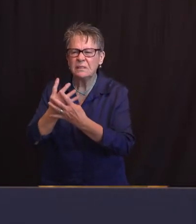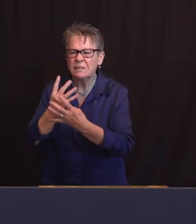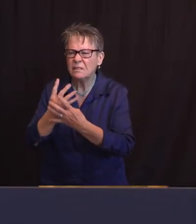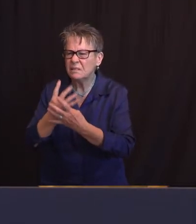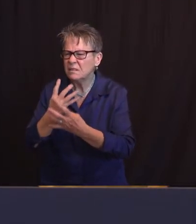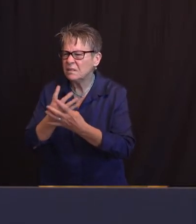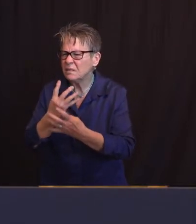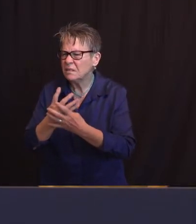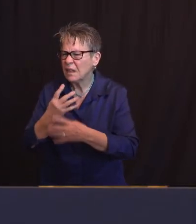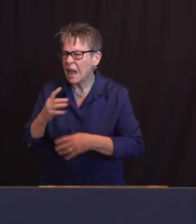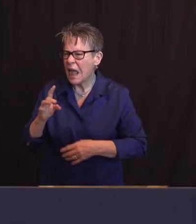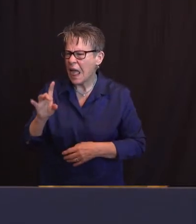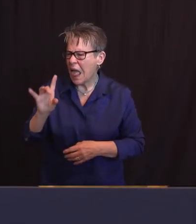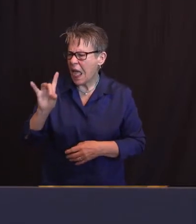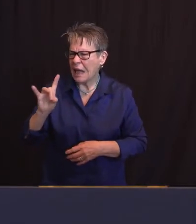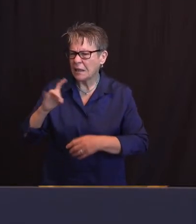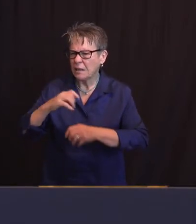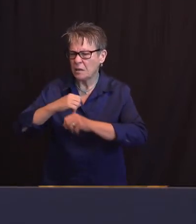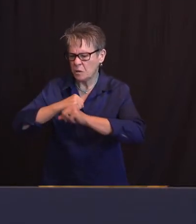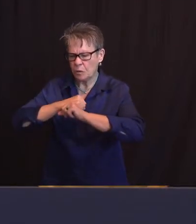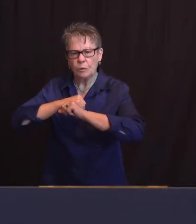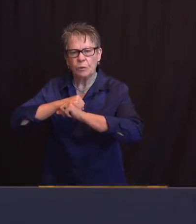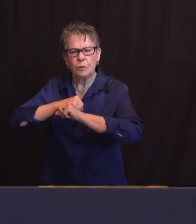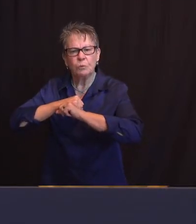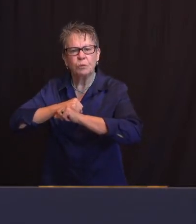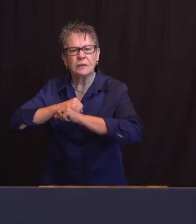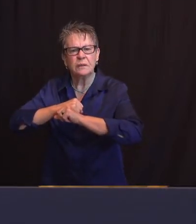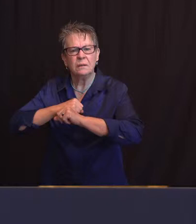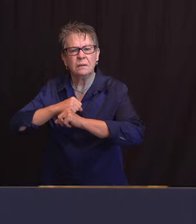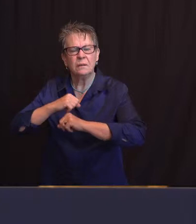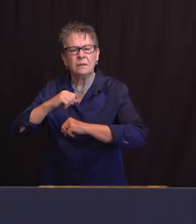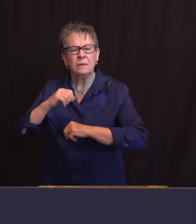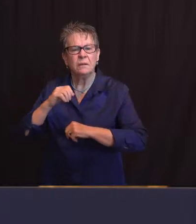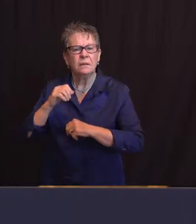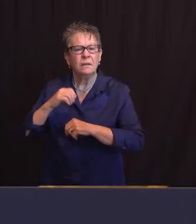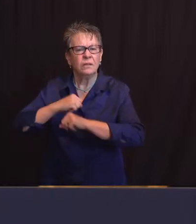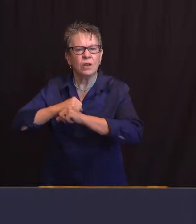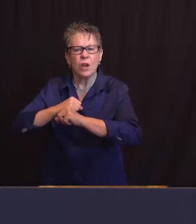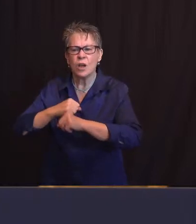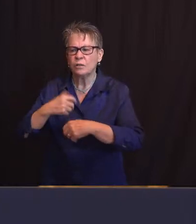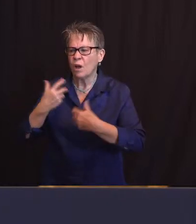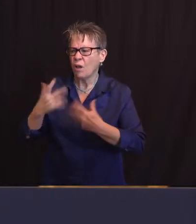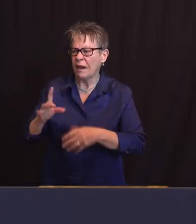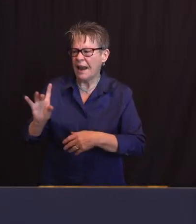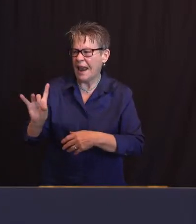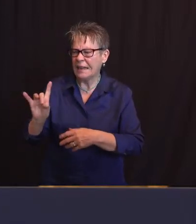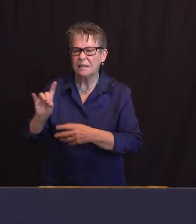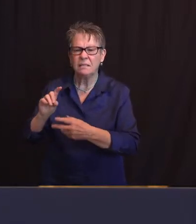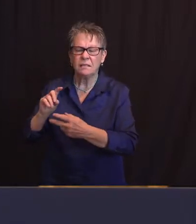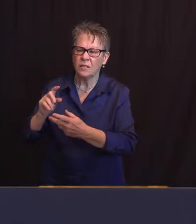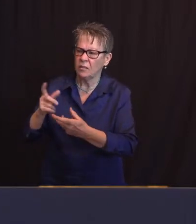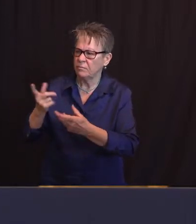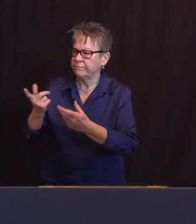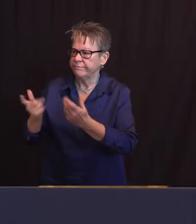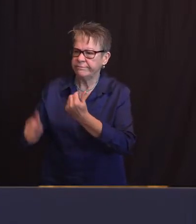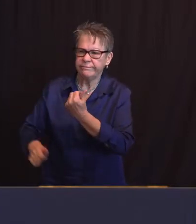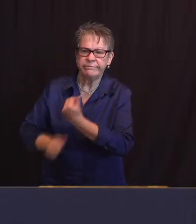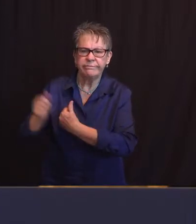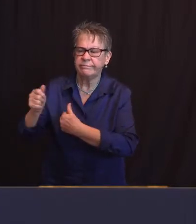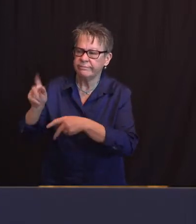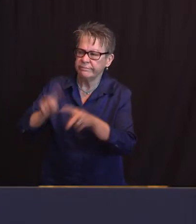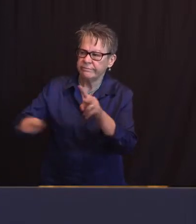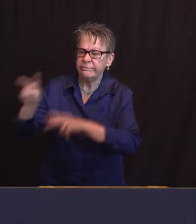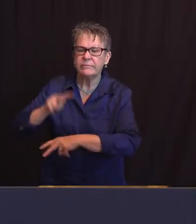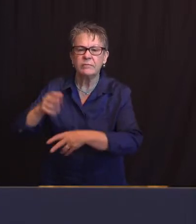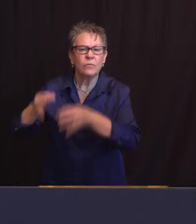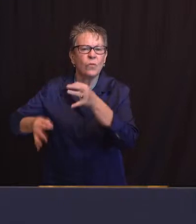decisions he has made, including the management of COVID-19, few furloughs under your EO, and no information on the implementation of Earn Your Way Out. Given his